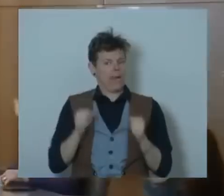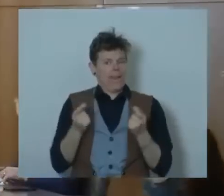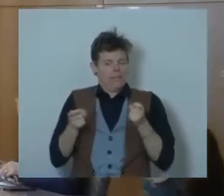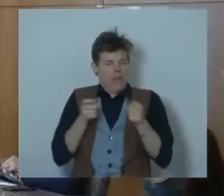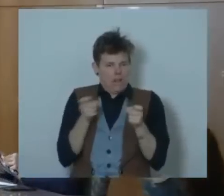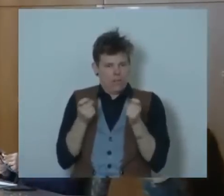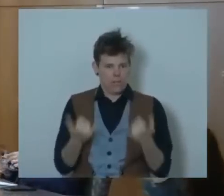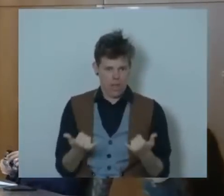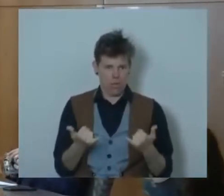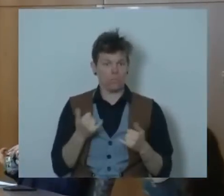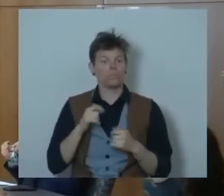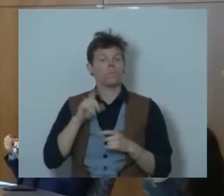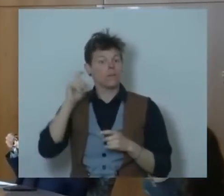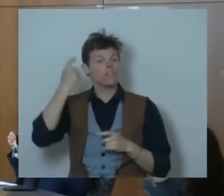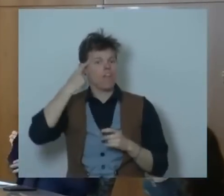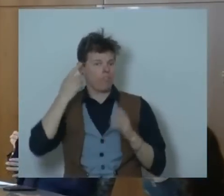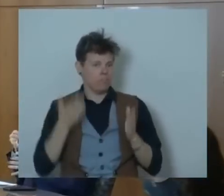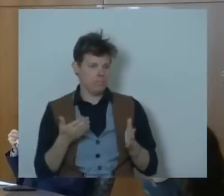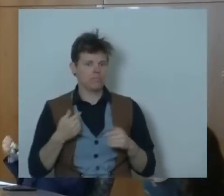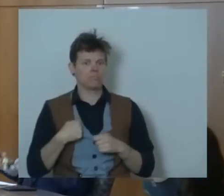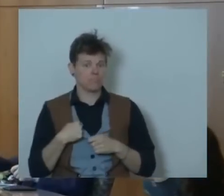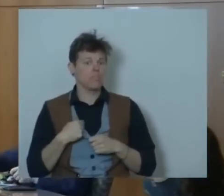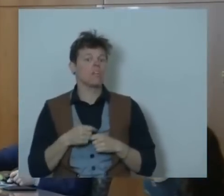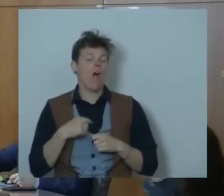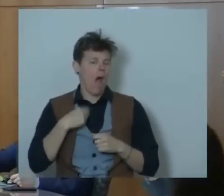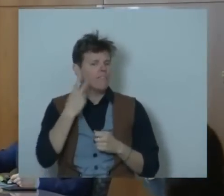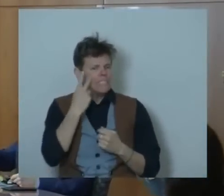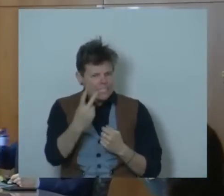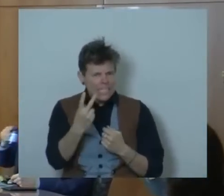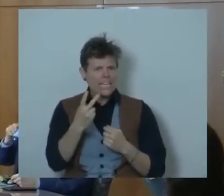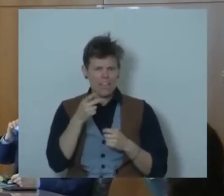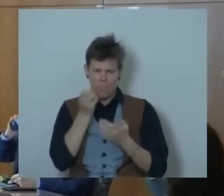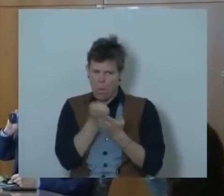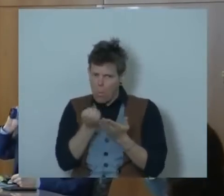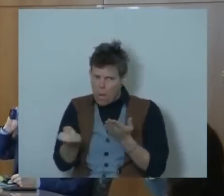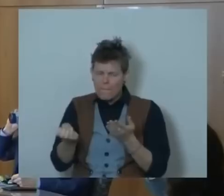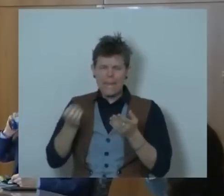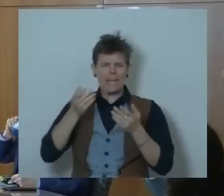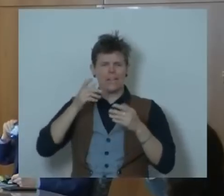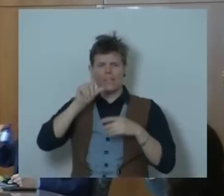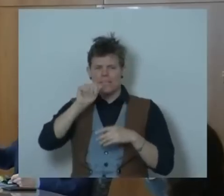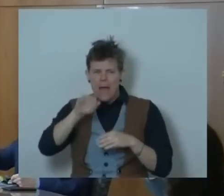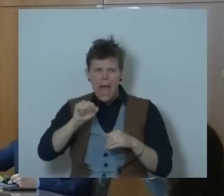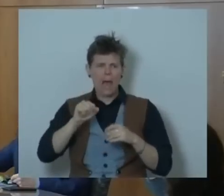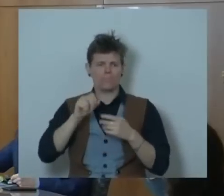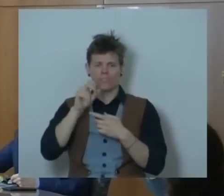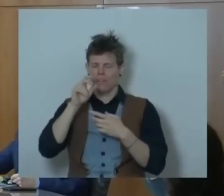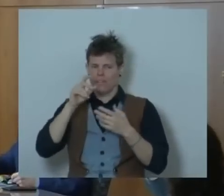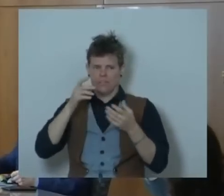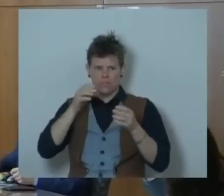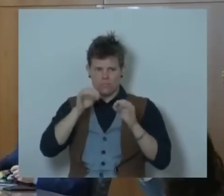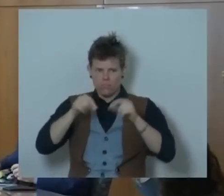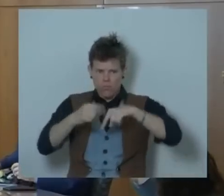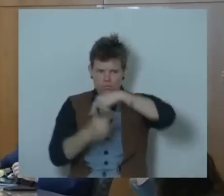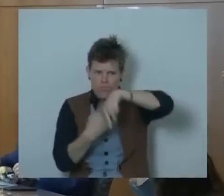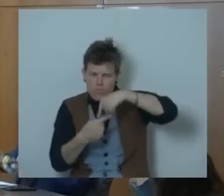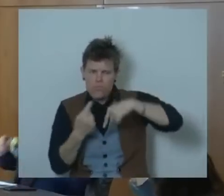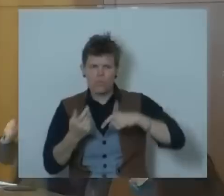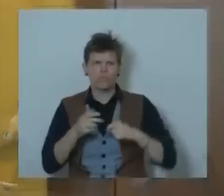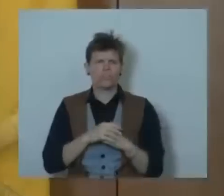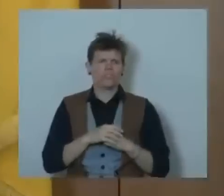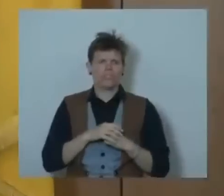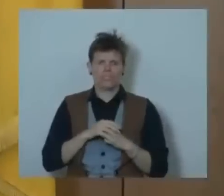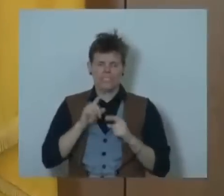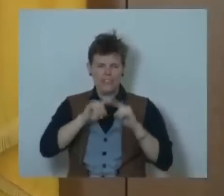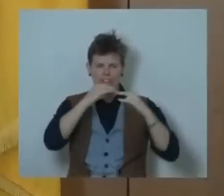have instrumentation on the viral side, and frankly, it complementary on a antibody